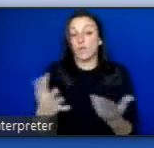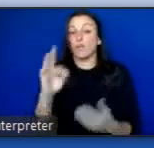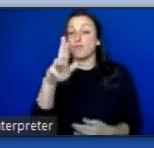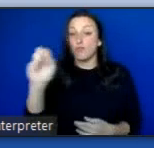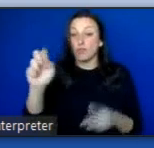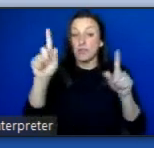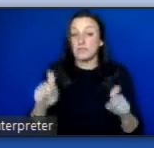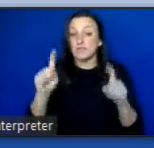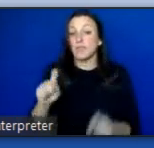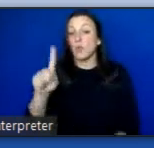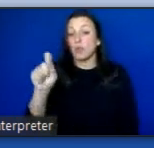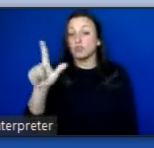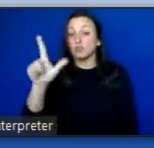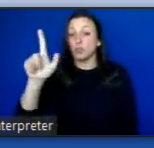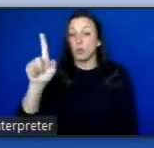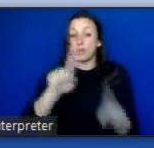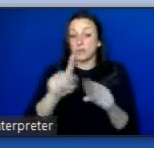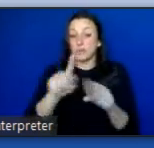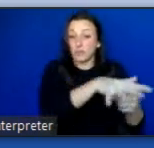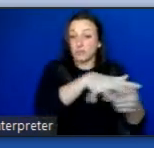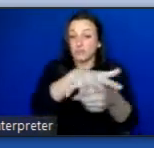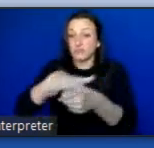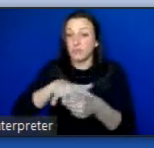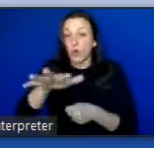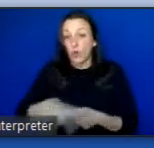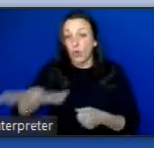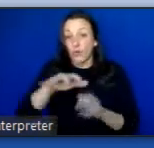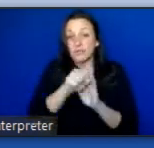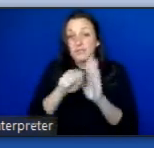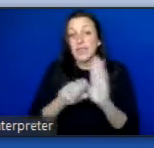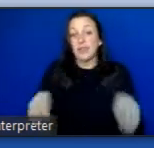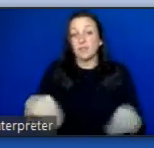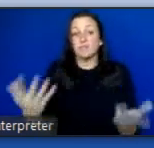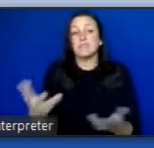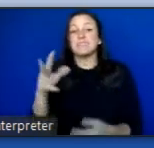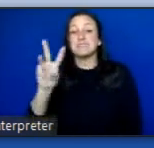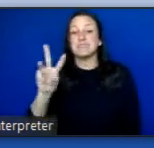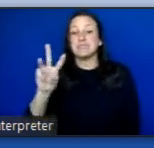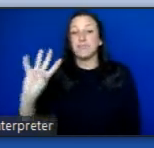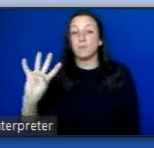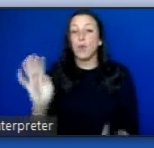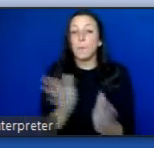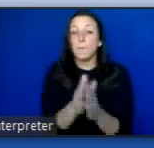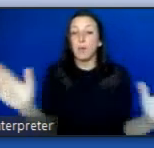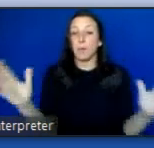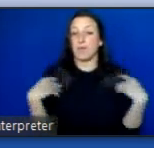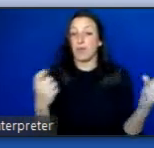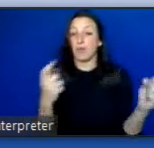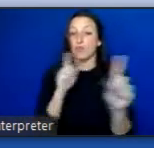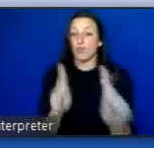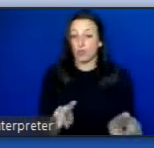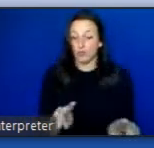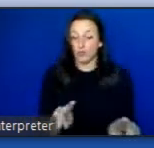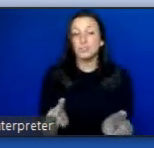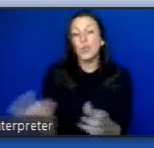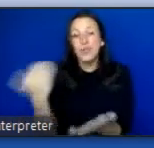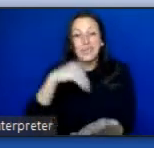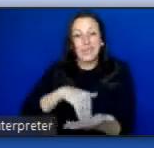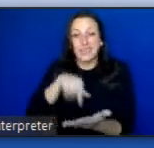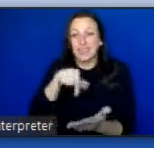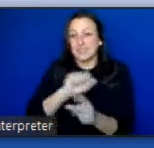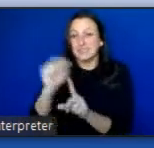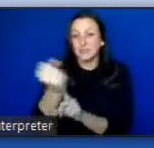121 sites across the state and issued 64 public health orders. So again, an unprecedented virus and